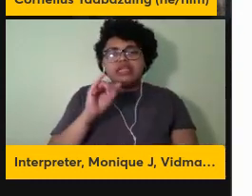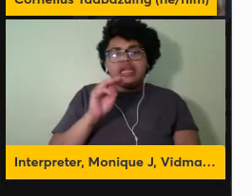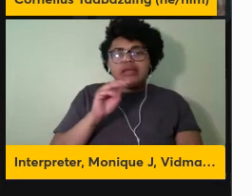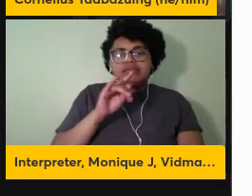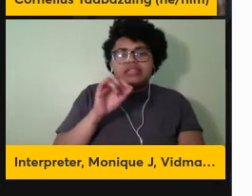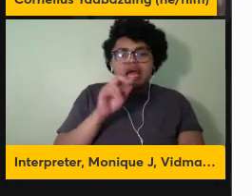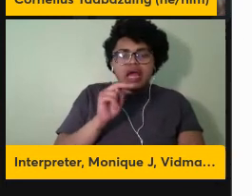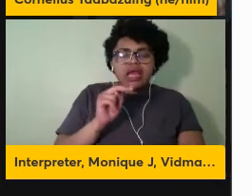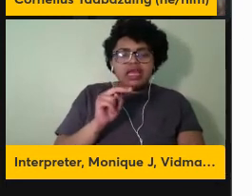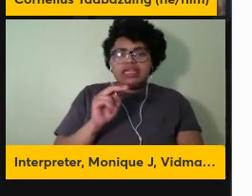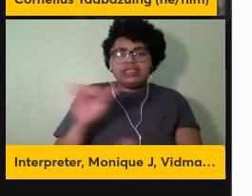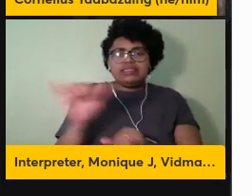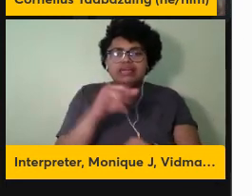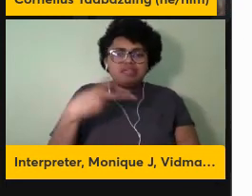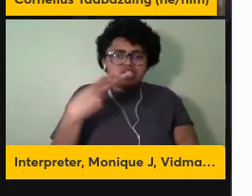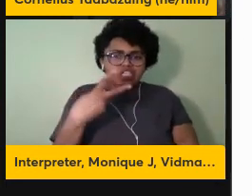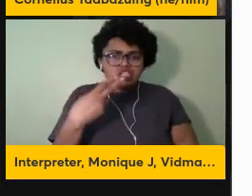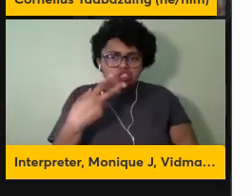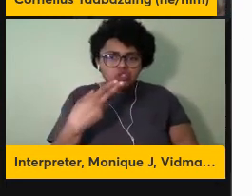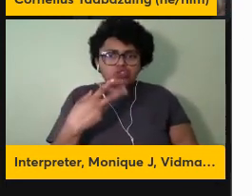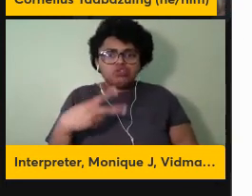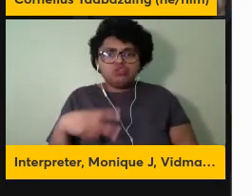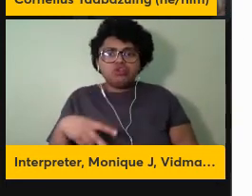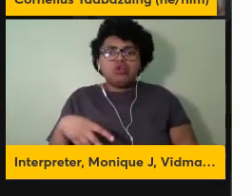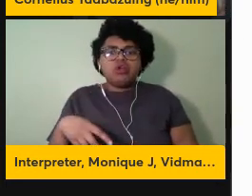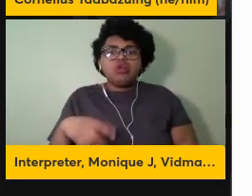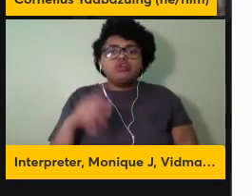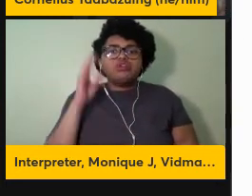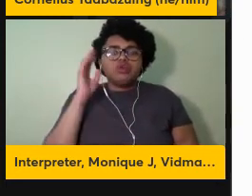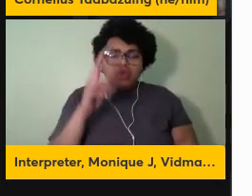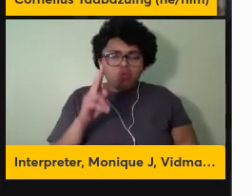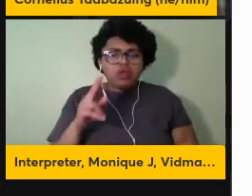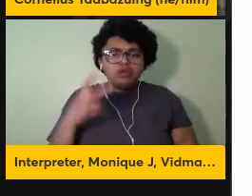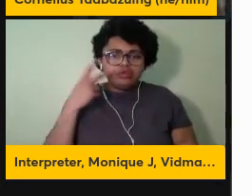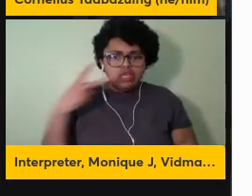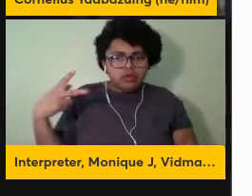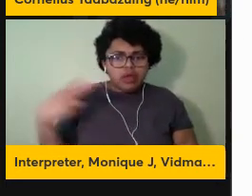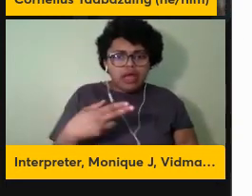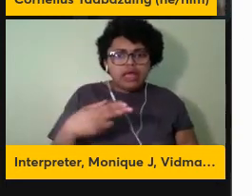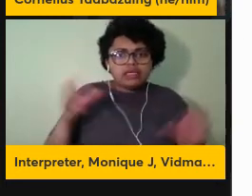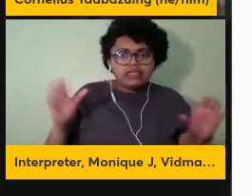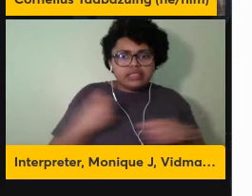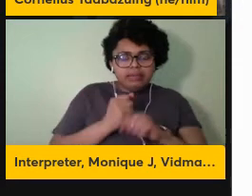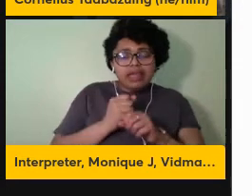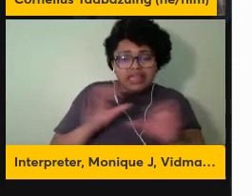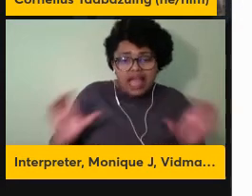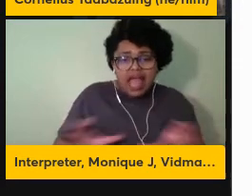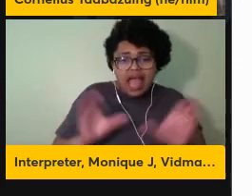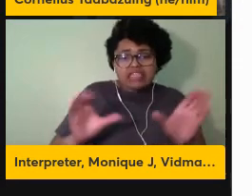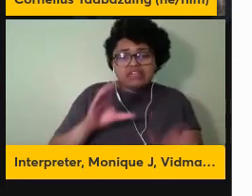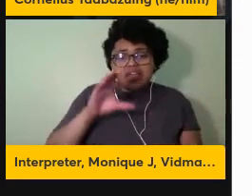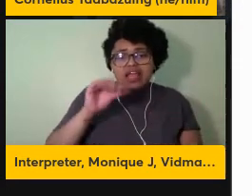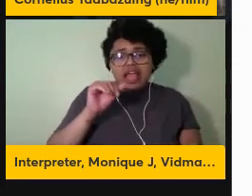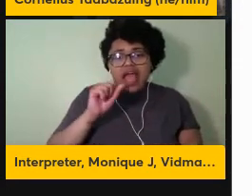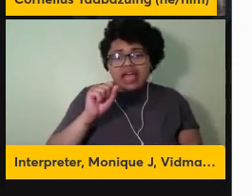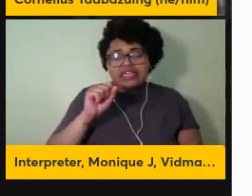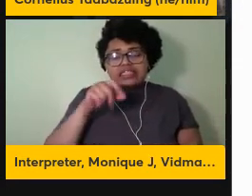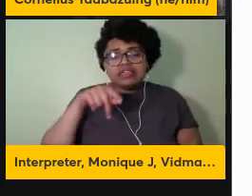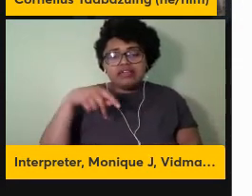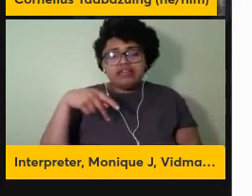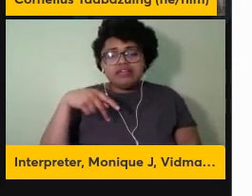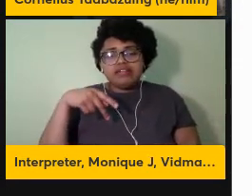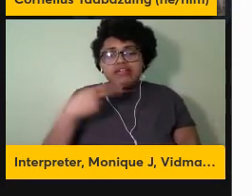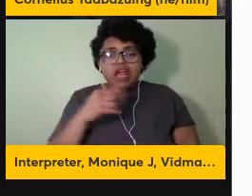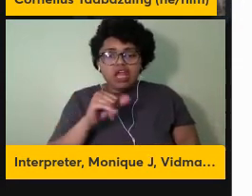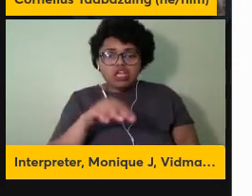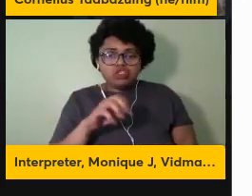it'll undergo autoproteolysis to generate the active caspase-1 species. Once caspase-1 is active, it can then cleave a